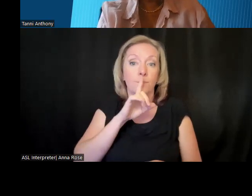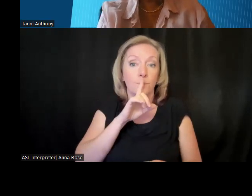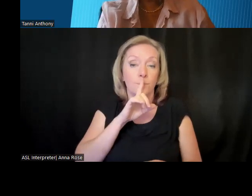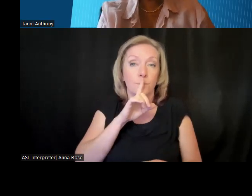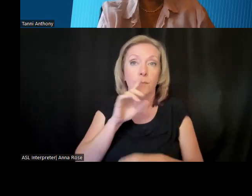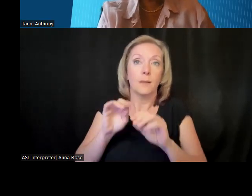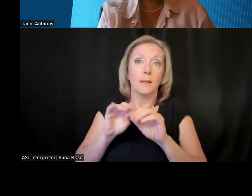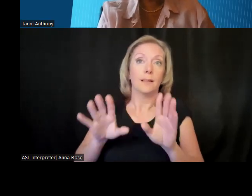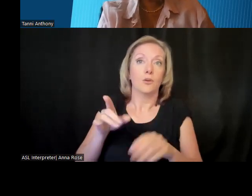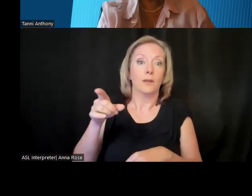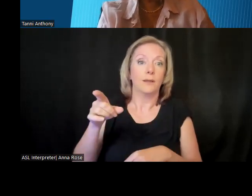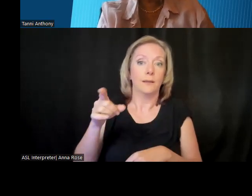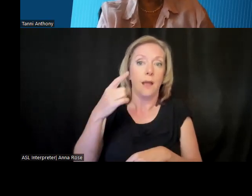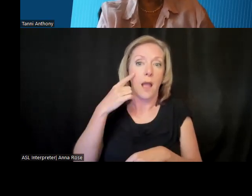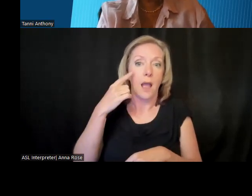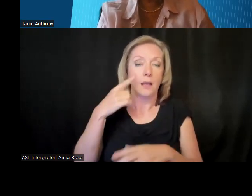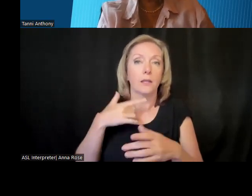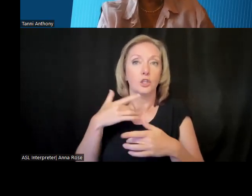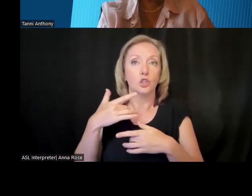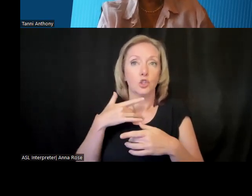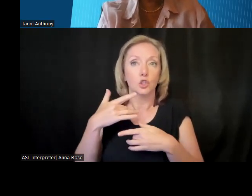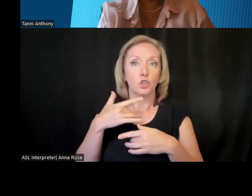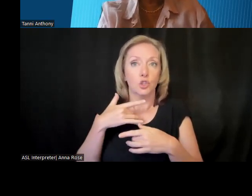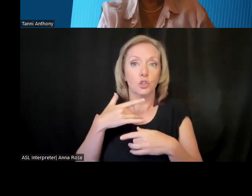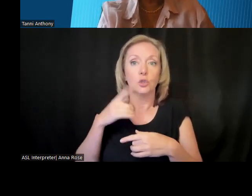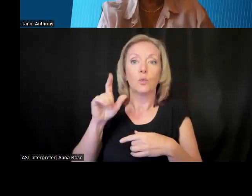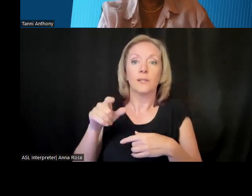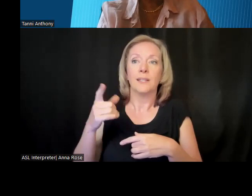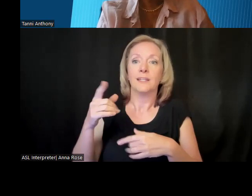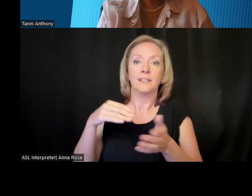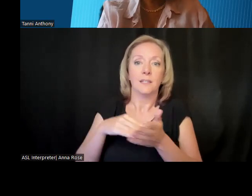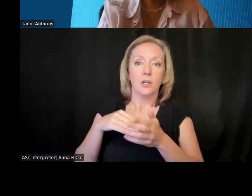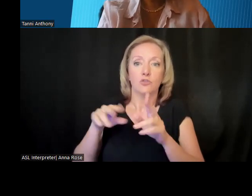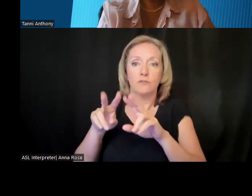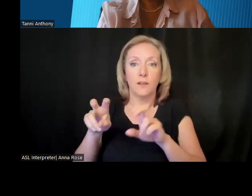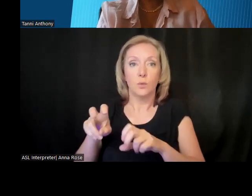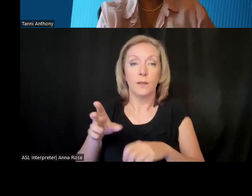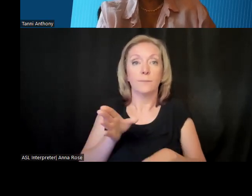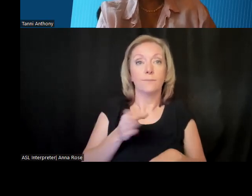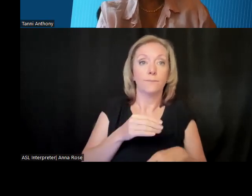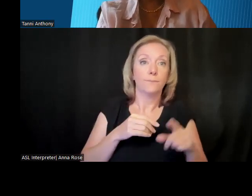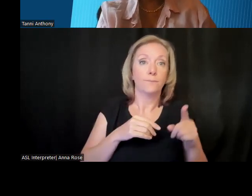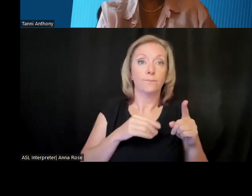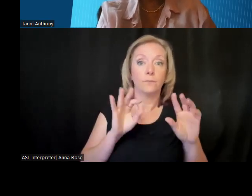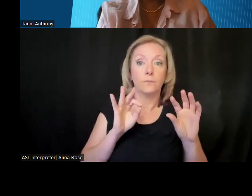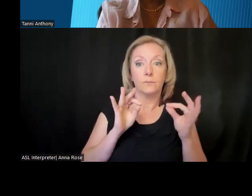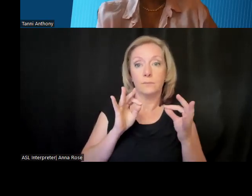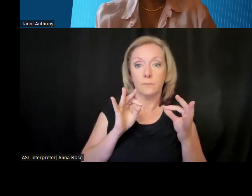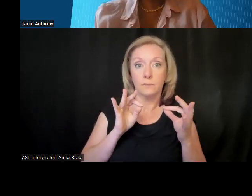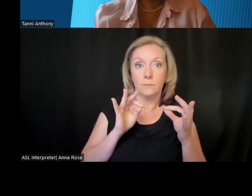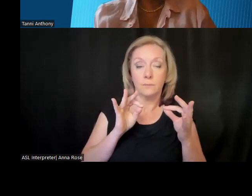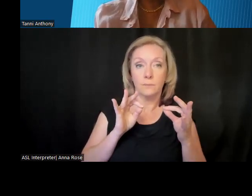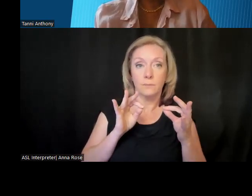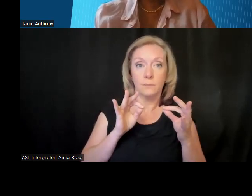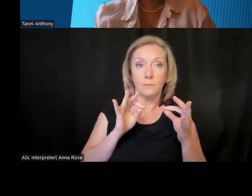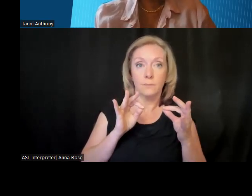but clearly that's an eye that we're concerned about. We want somebody to evaluate. Lower left, an eye that's crossing.